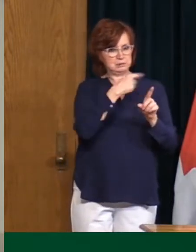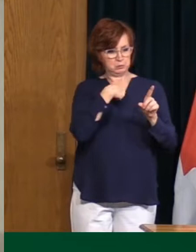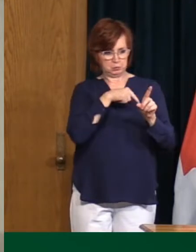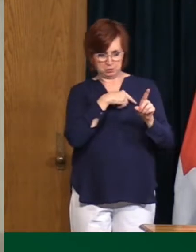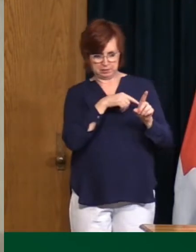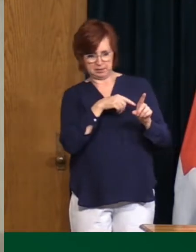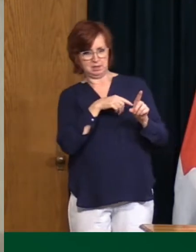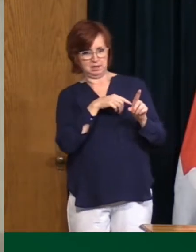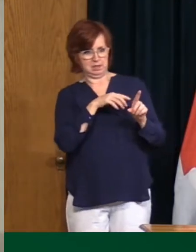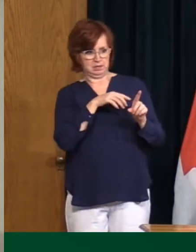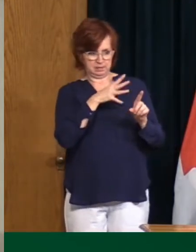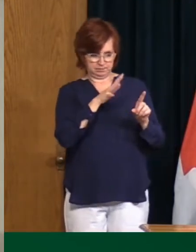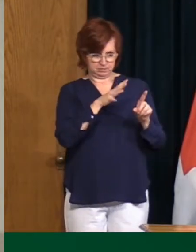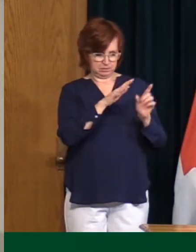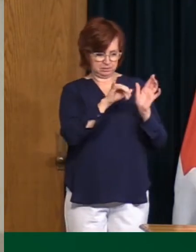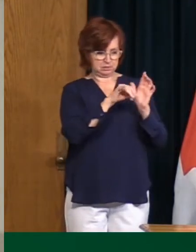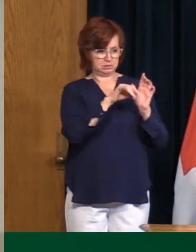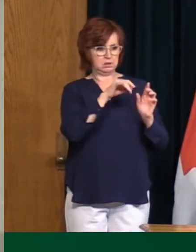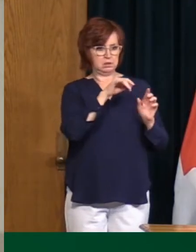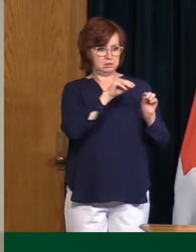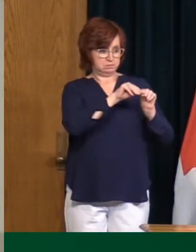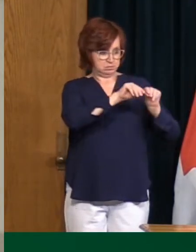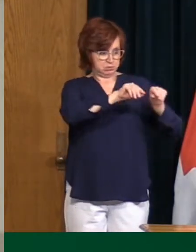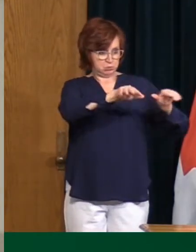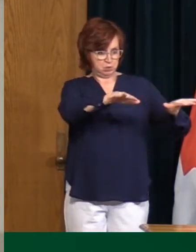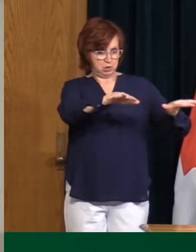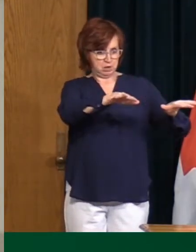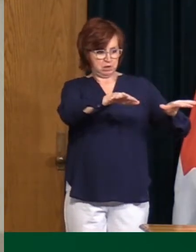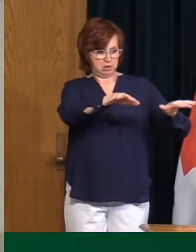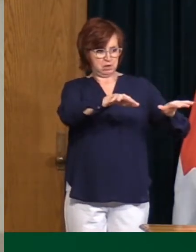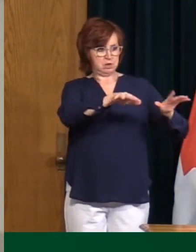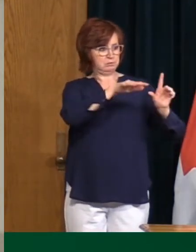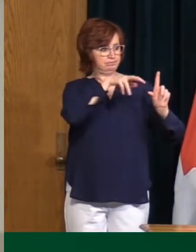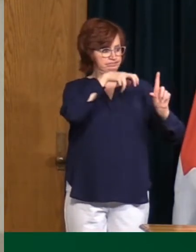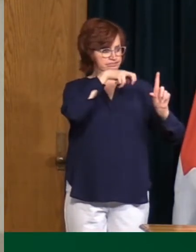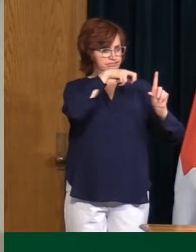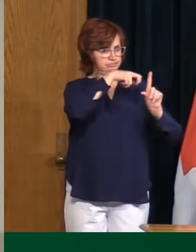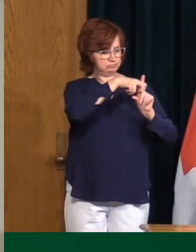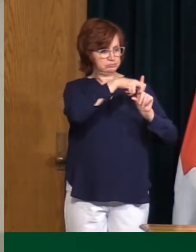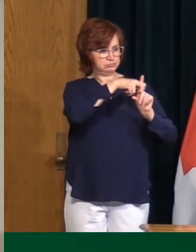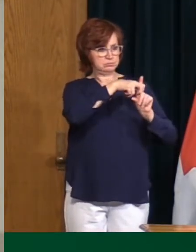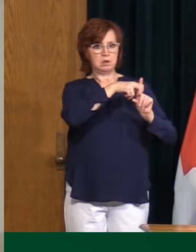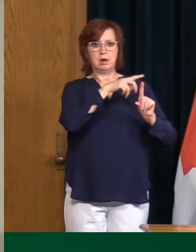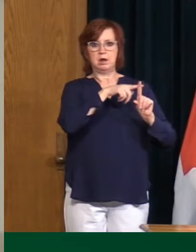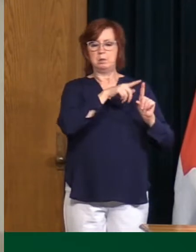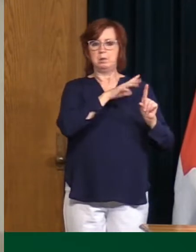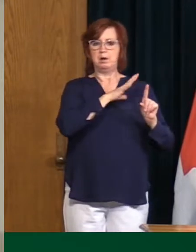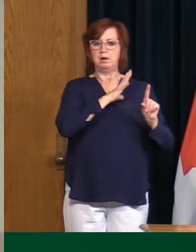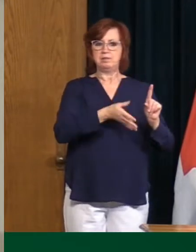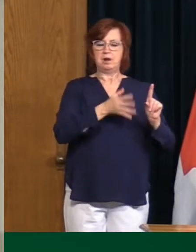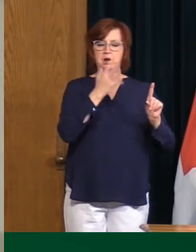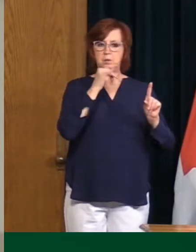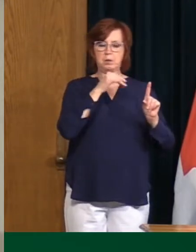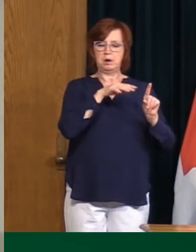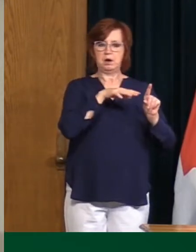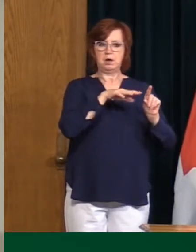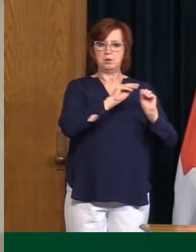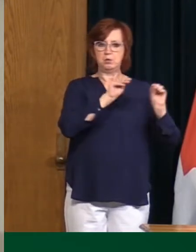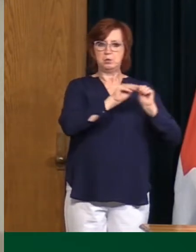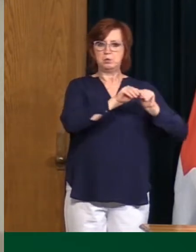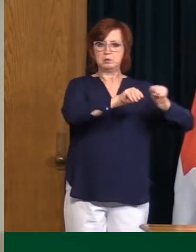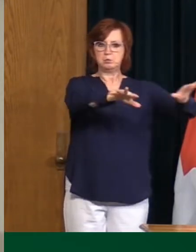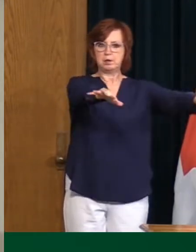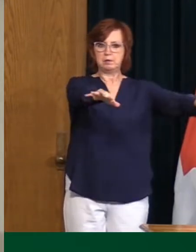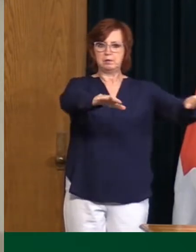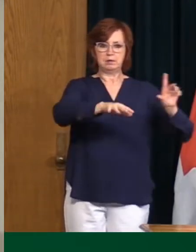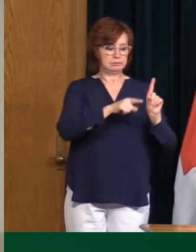because they were identified as a contact, were already isolated, and if they became symptomatic or otherwise they were tested, and if they were positive,